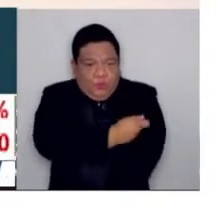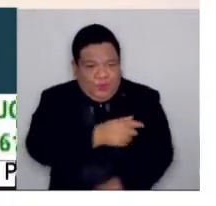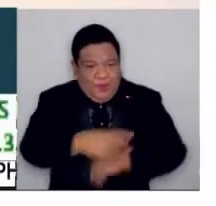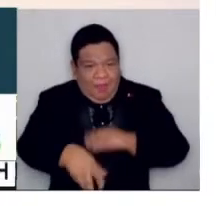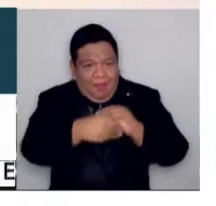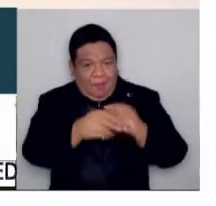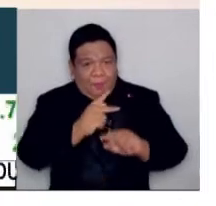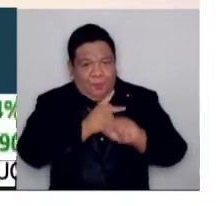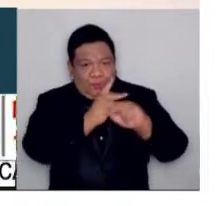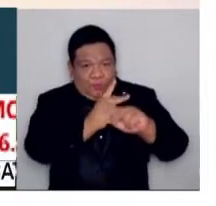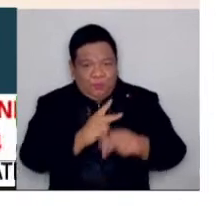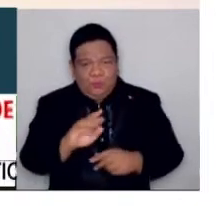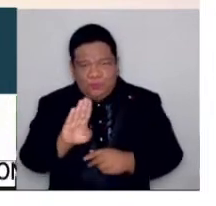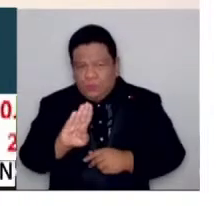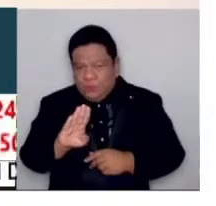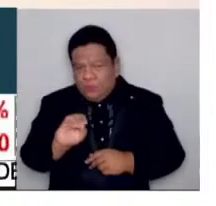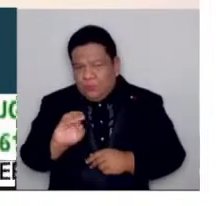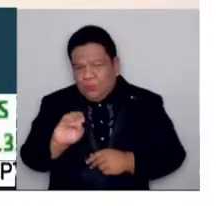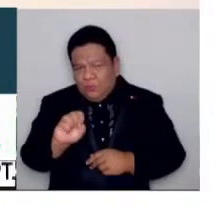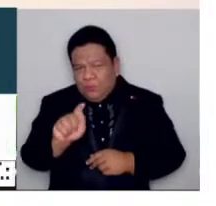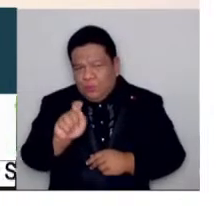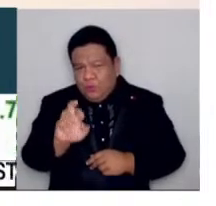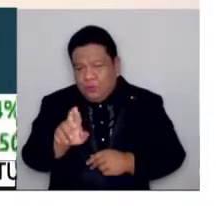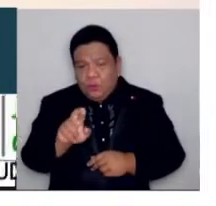ahead of the scheduled